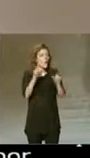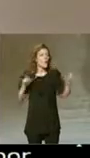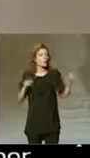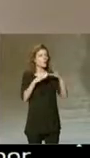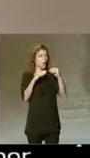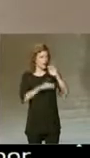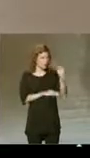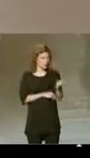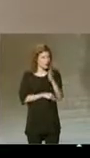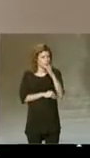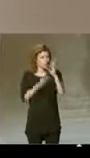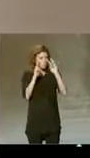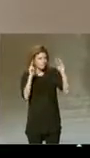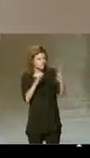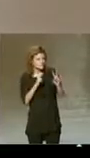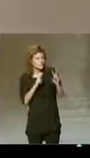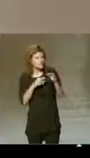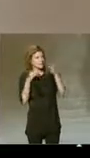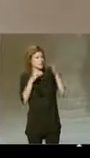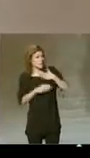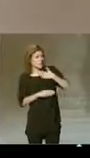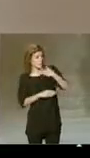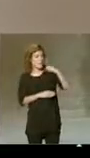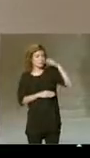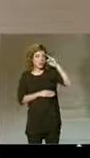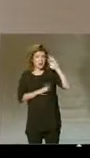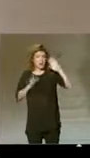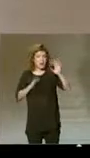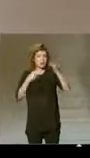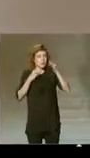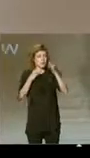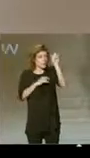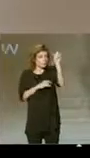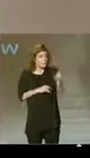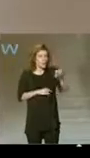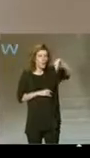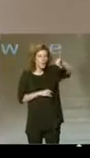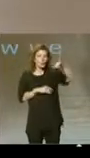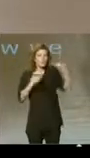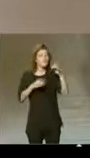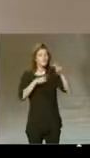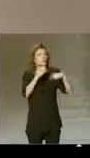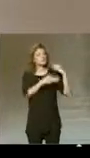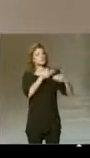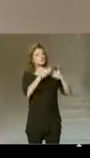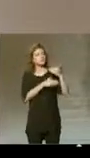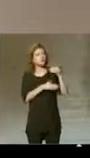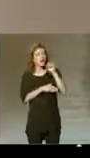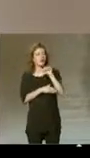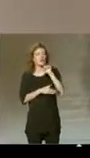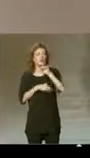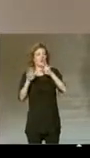user-centric design, and now we say users-centric design. Mid-90s,